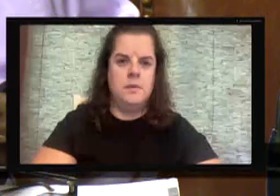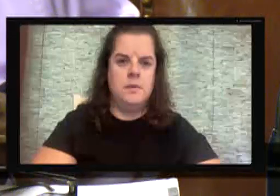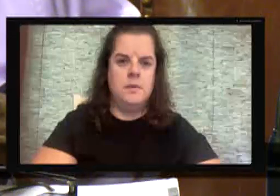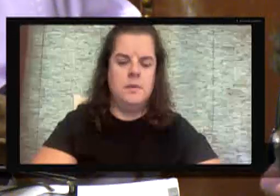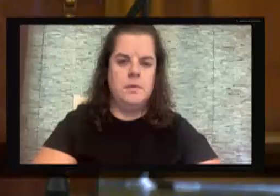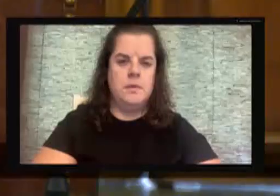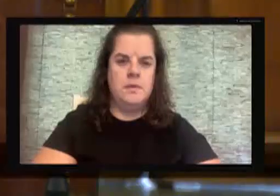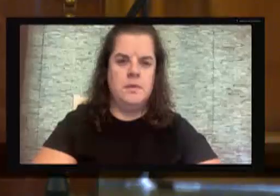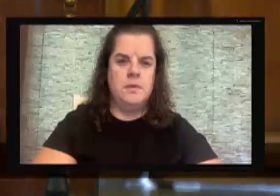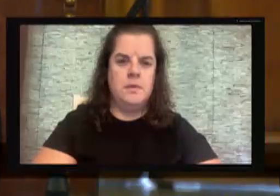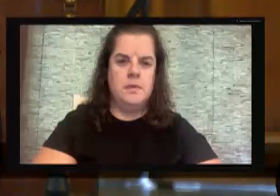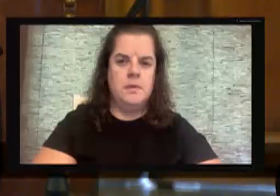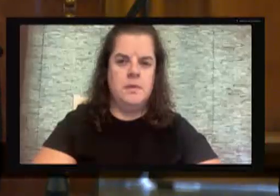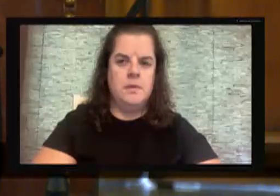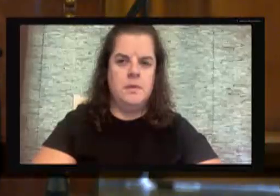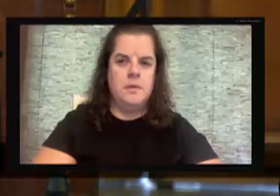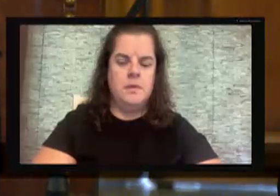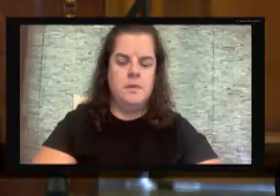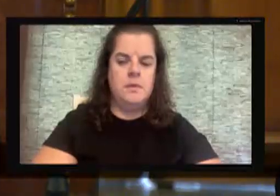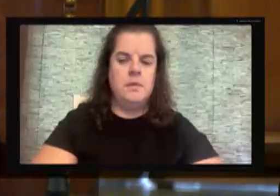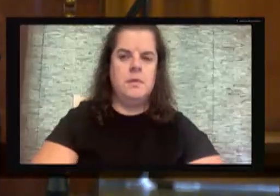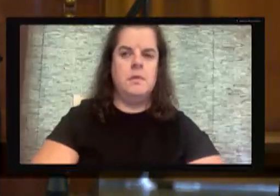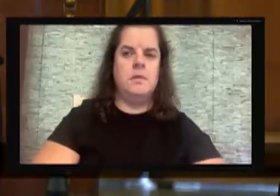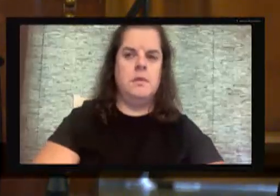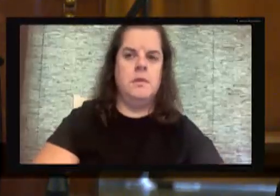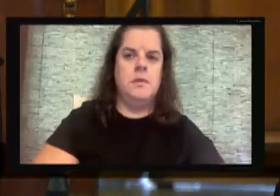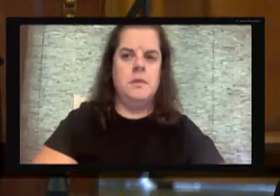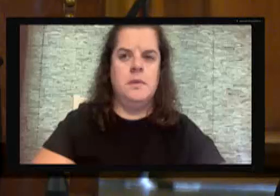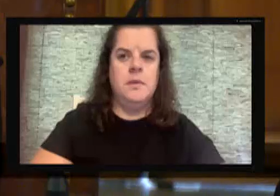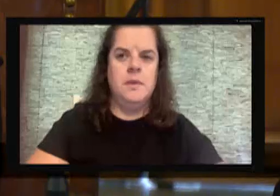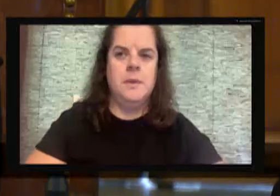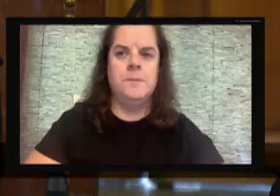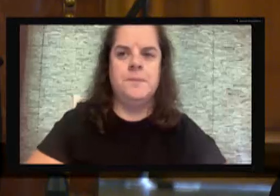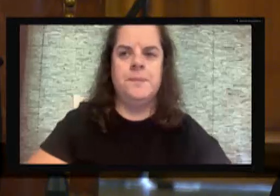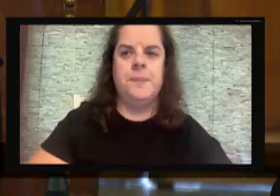bill. This is Bill